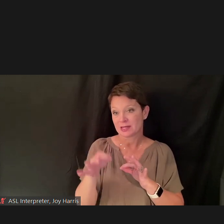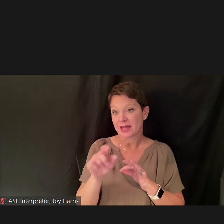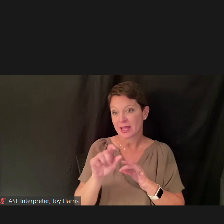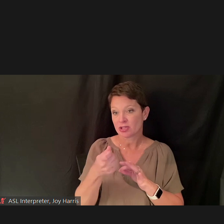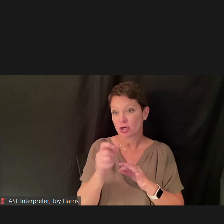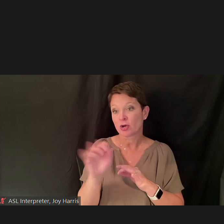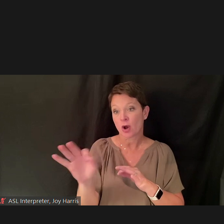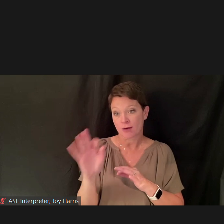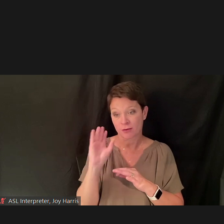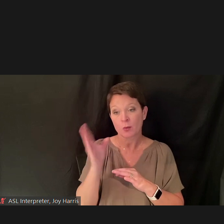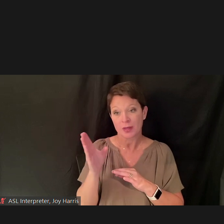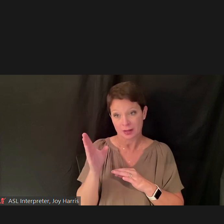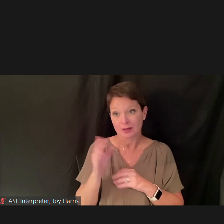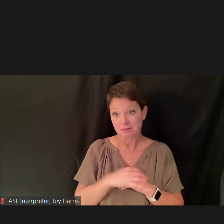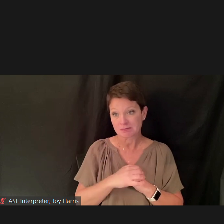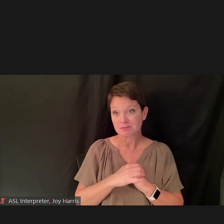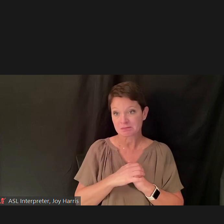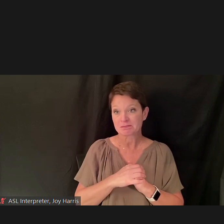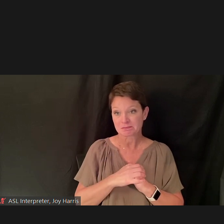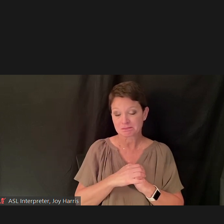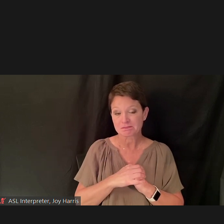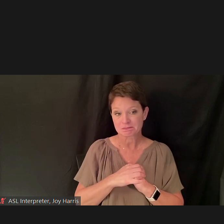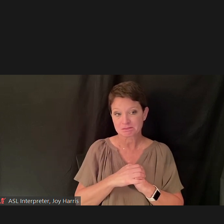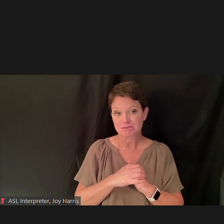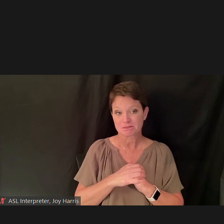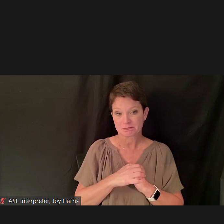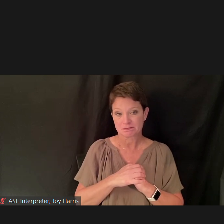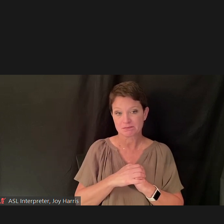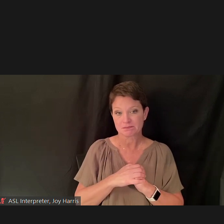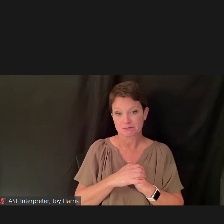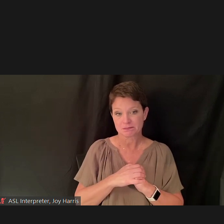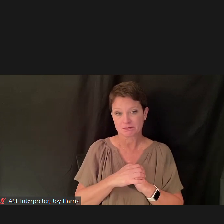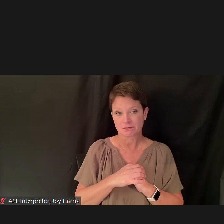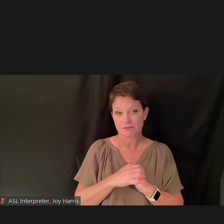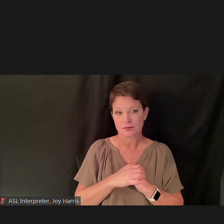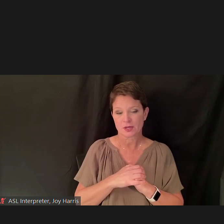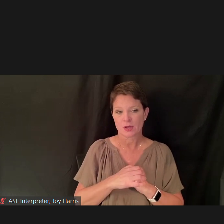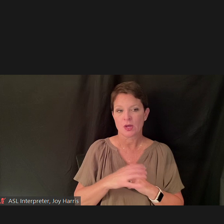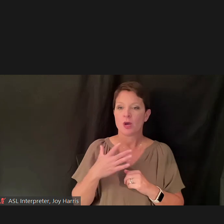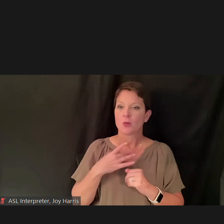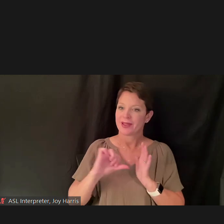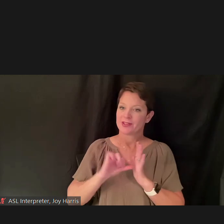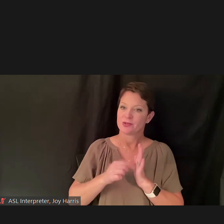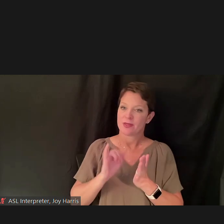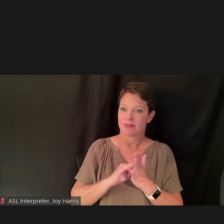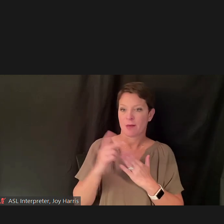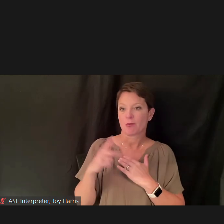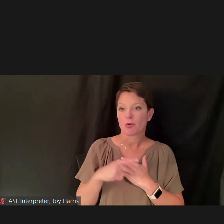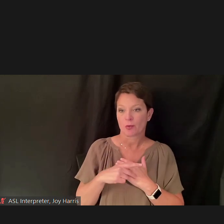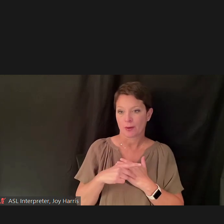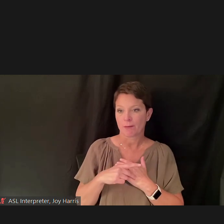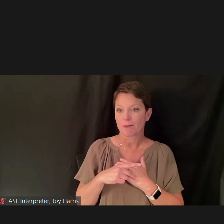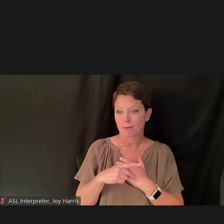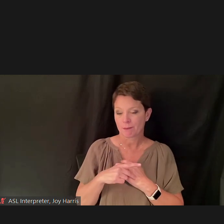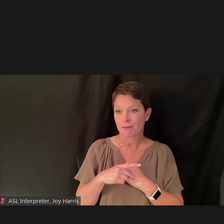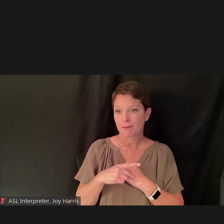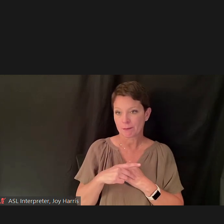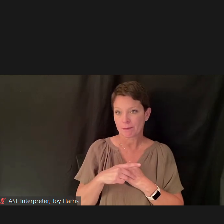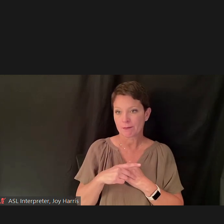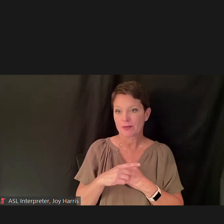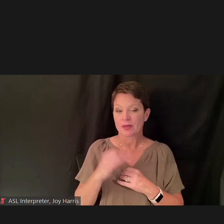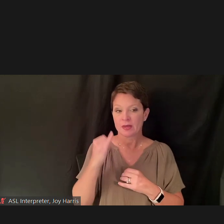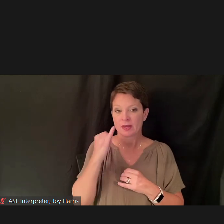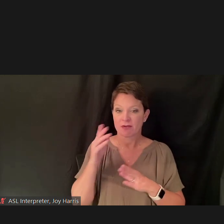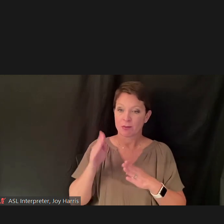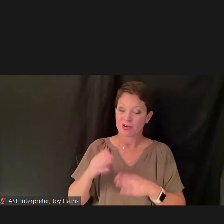the shutoff services. Retrasa So el corte we'd de like este to highlight servicio this por unos program. 30 días. Queremos If somebody